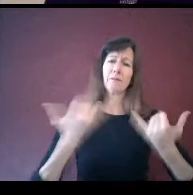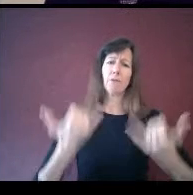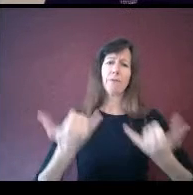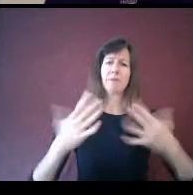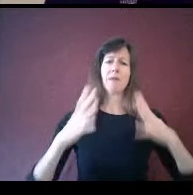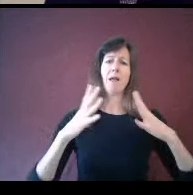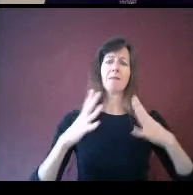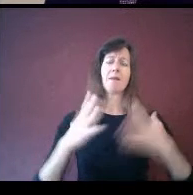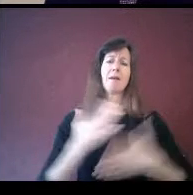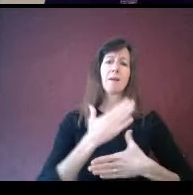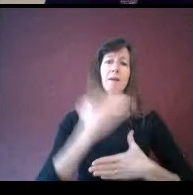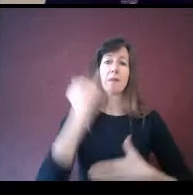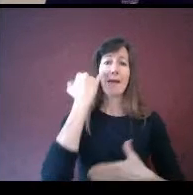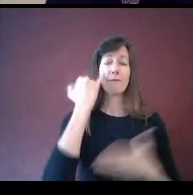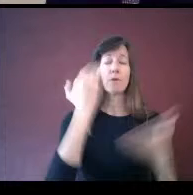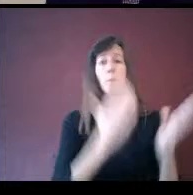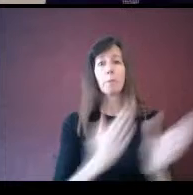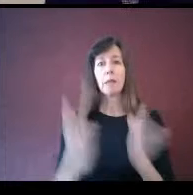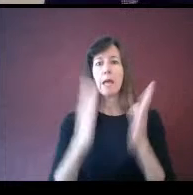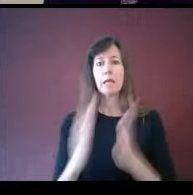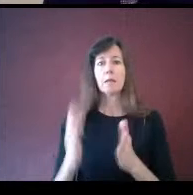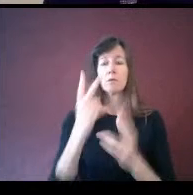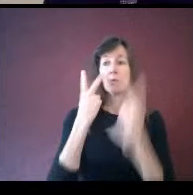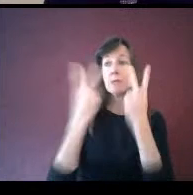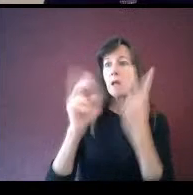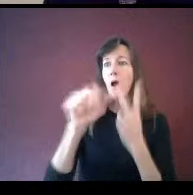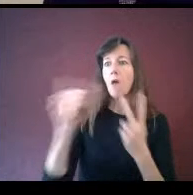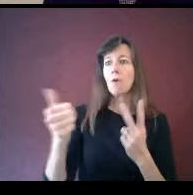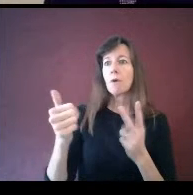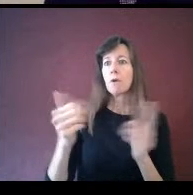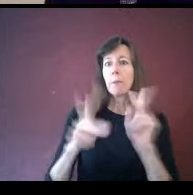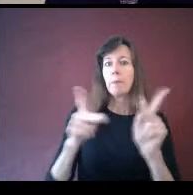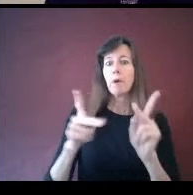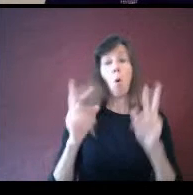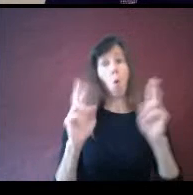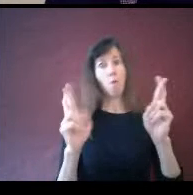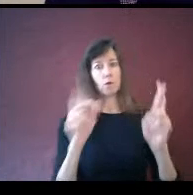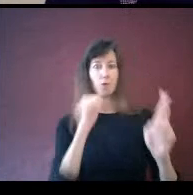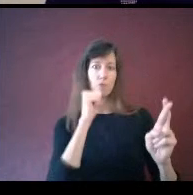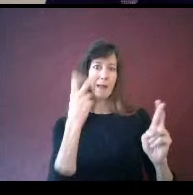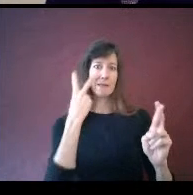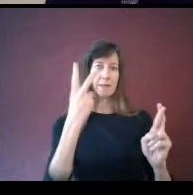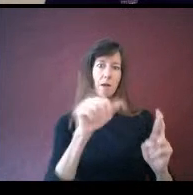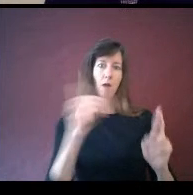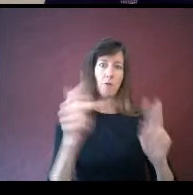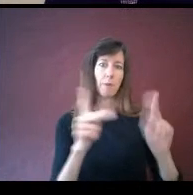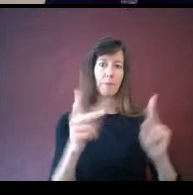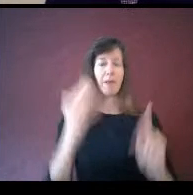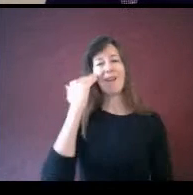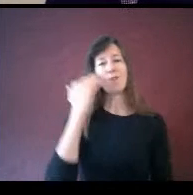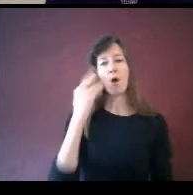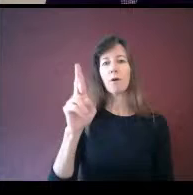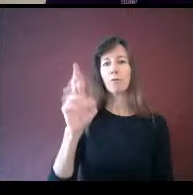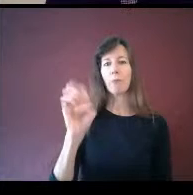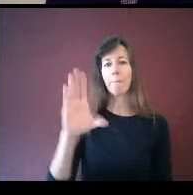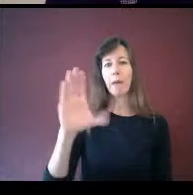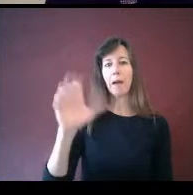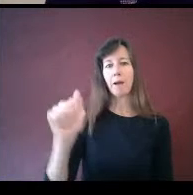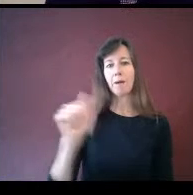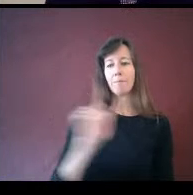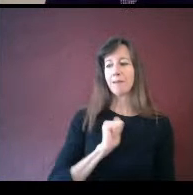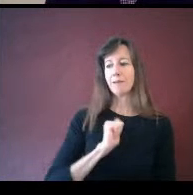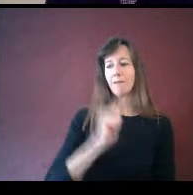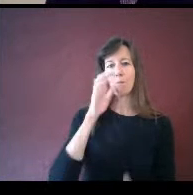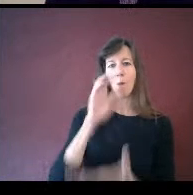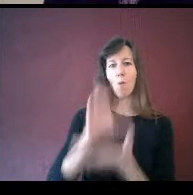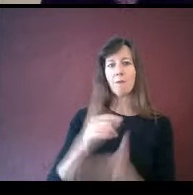plans, hopefully, to see other people. I know for Rebecca and I tonight, she's stuck with me. We'll be on the couch, and